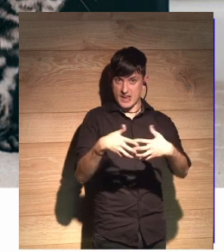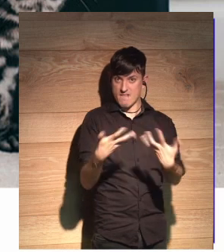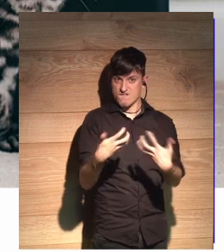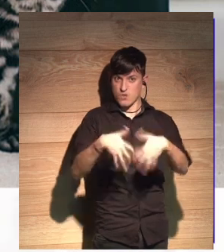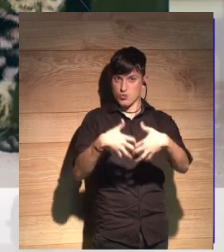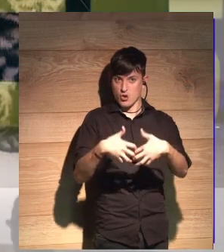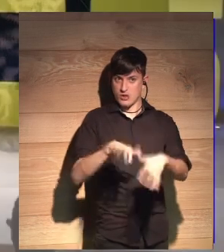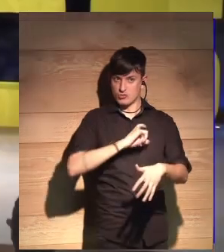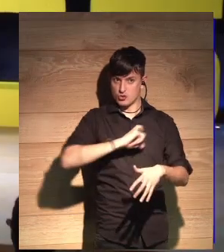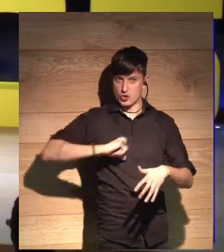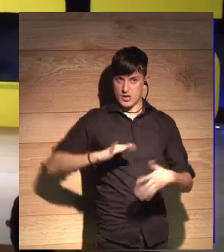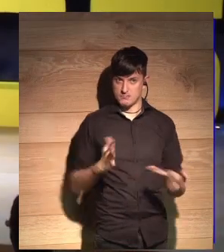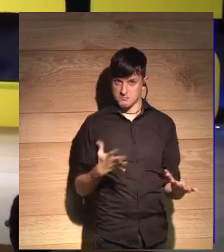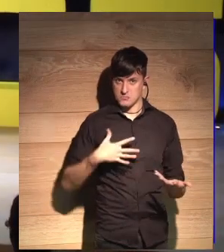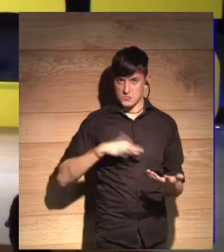pet.